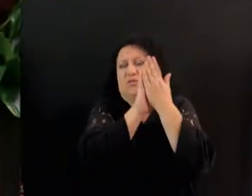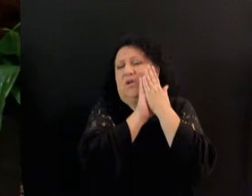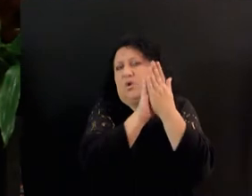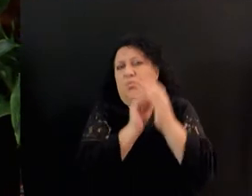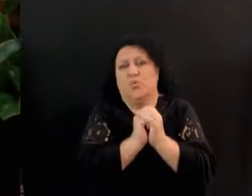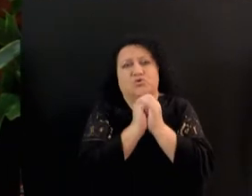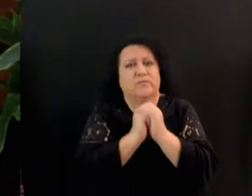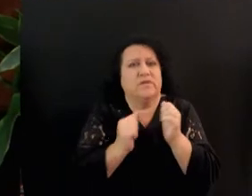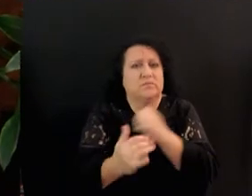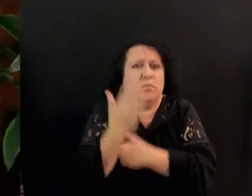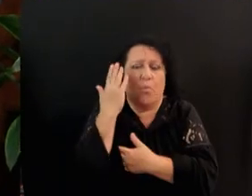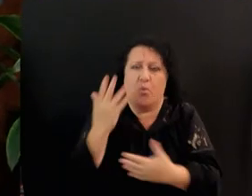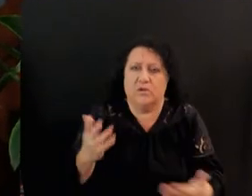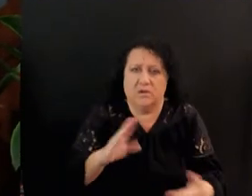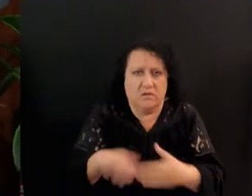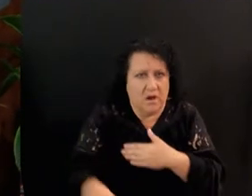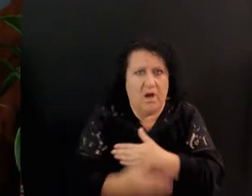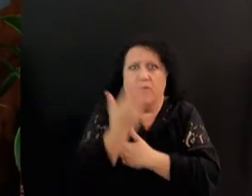him.